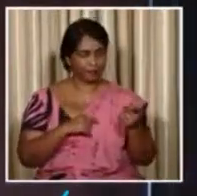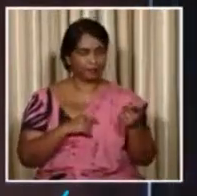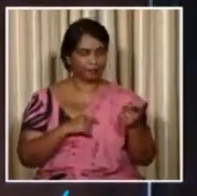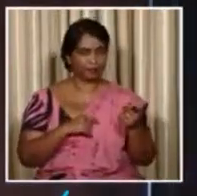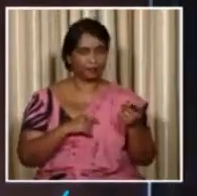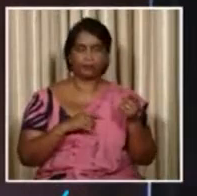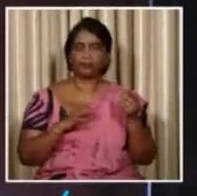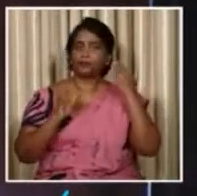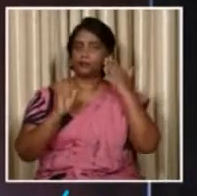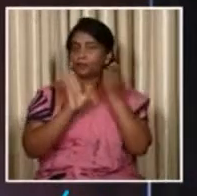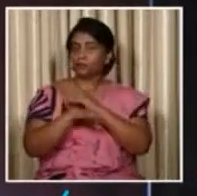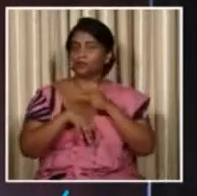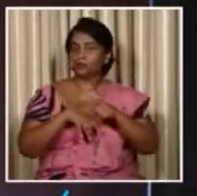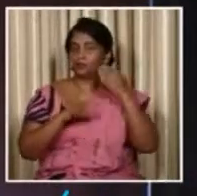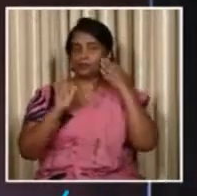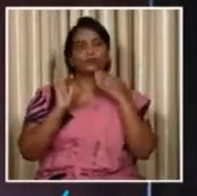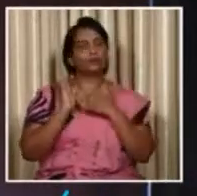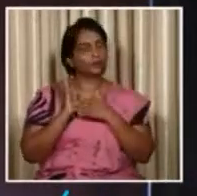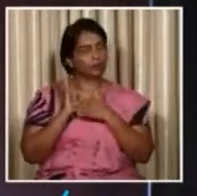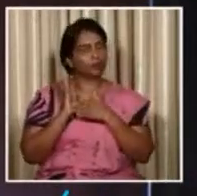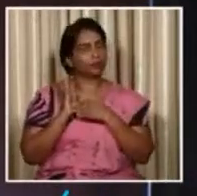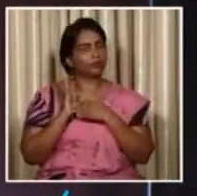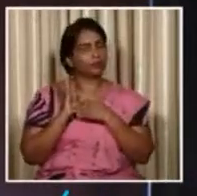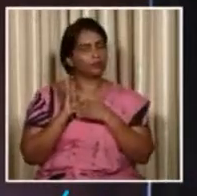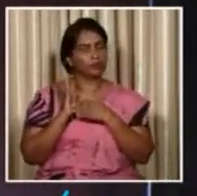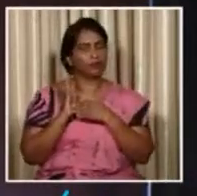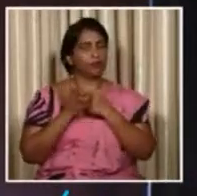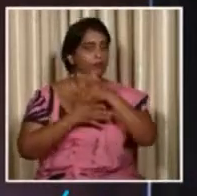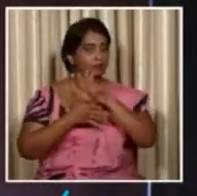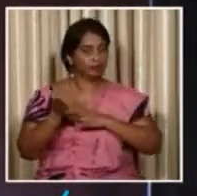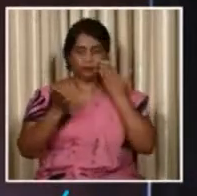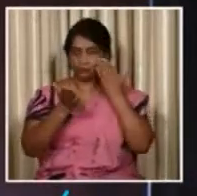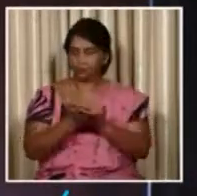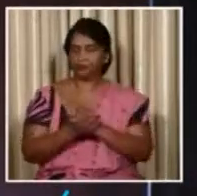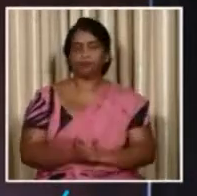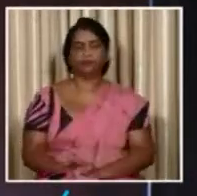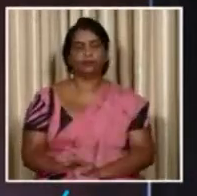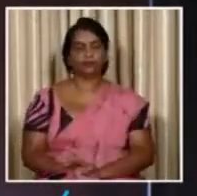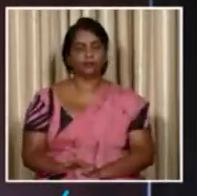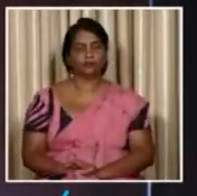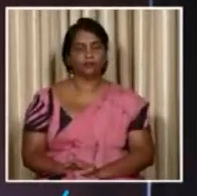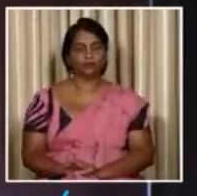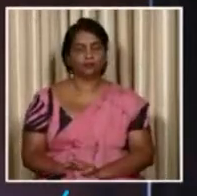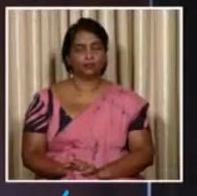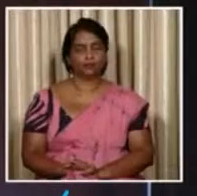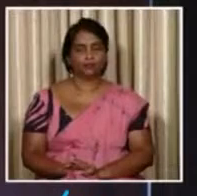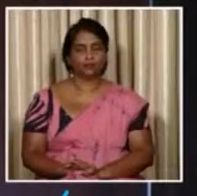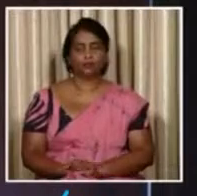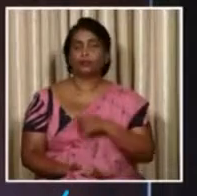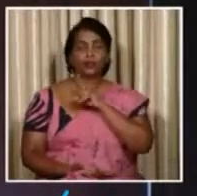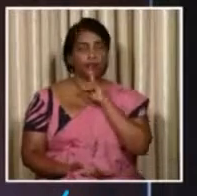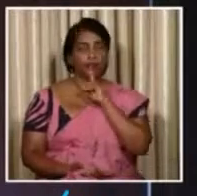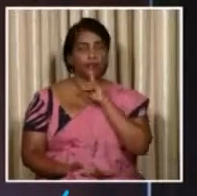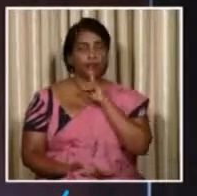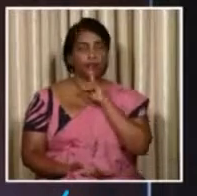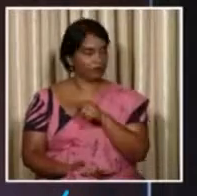this very idea. And now, Mr. Speaker, we see the echoes of the same political ambitions in the present government.